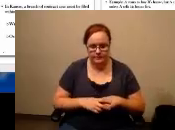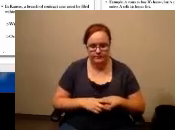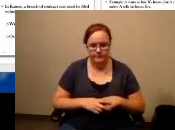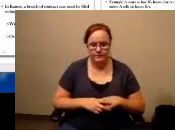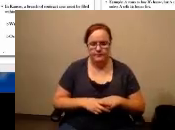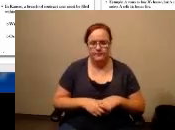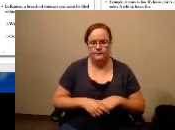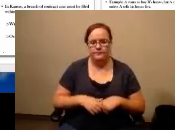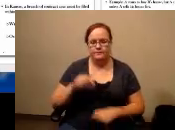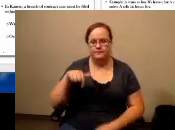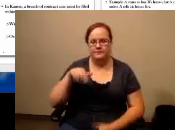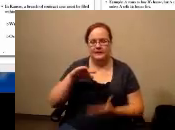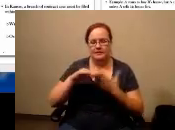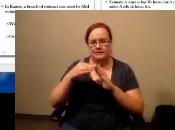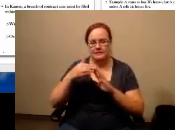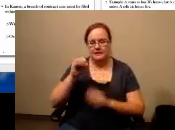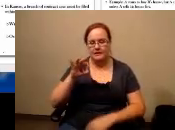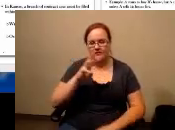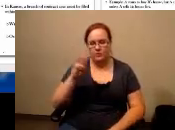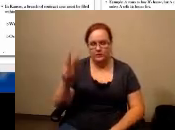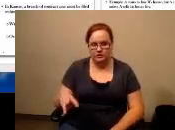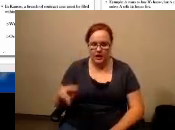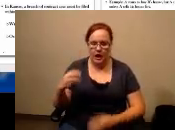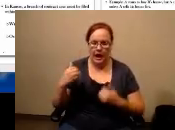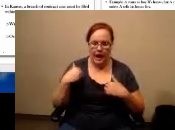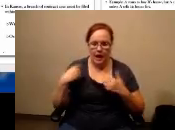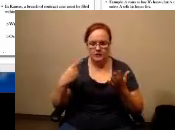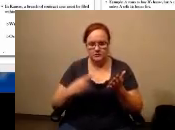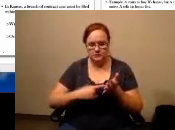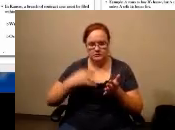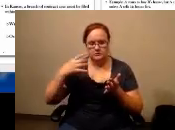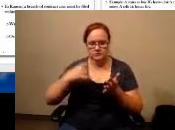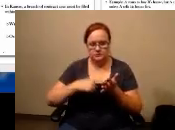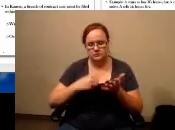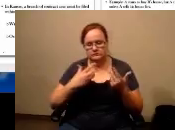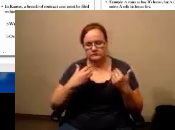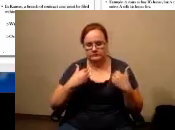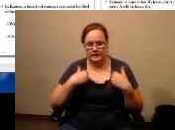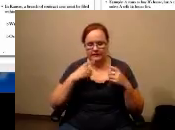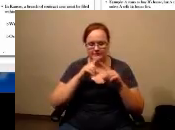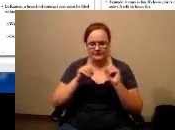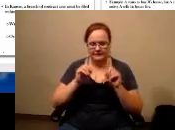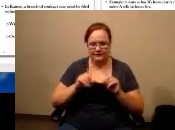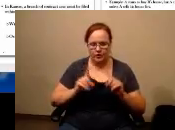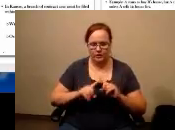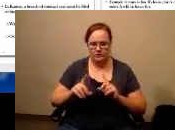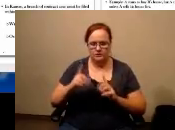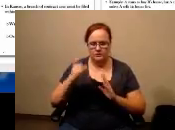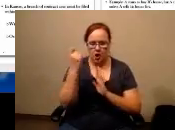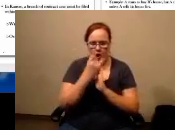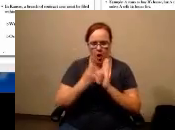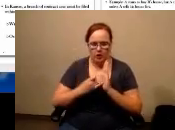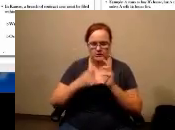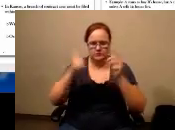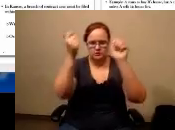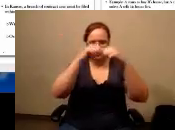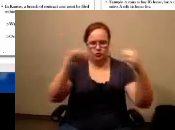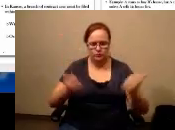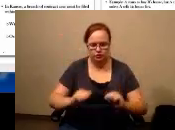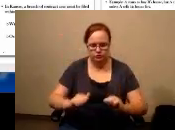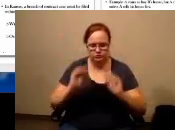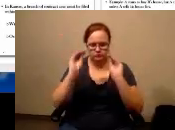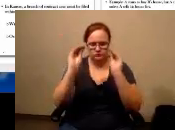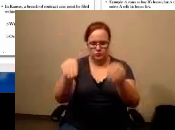The city of Wichita has, from time to time, various sculptures that they put up on city property. And there was a